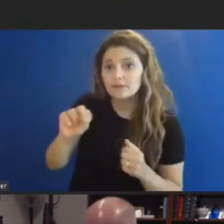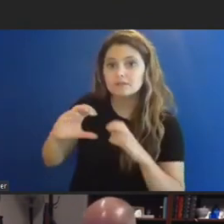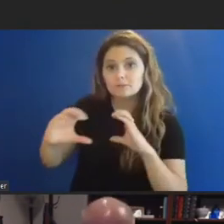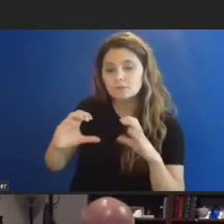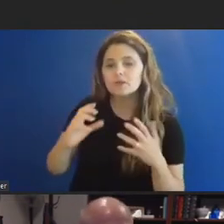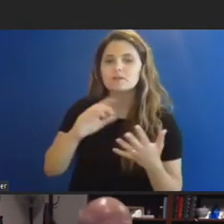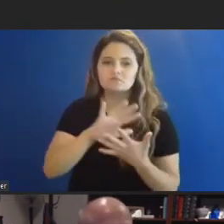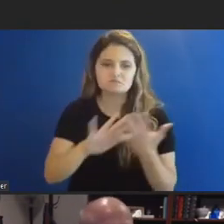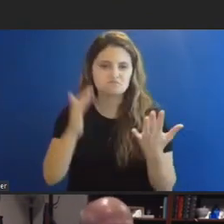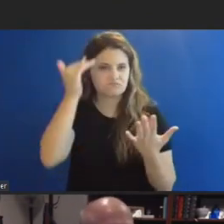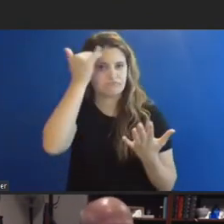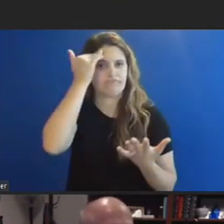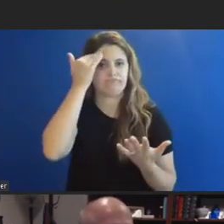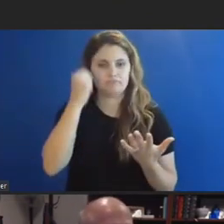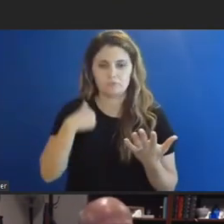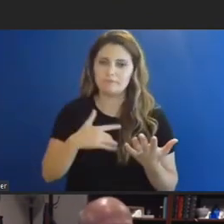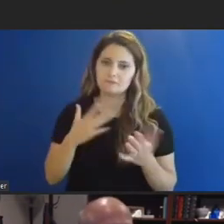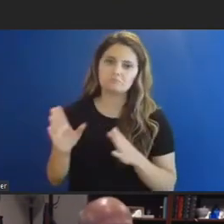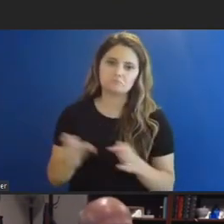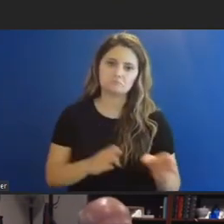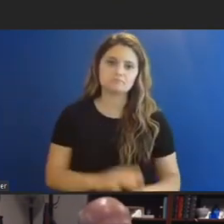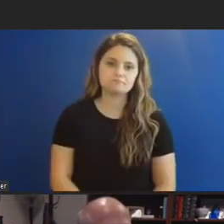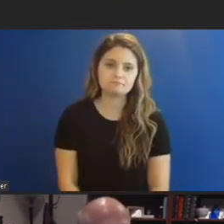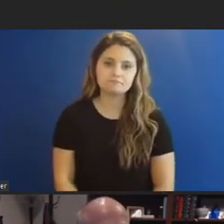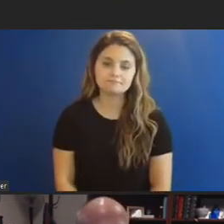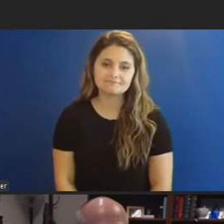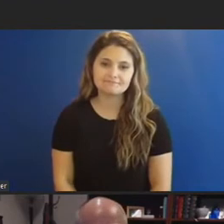so we feel prepared.